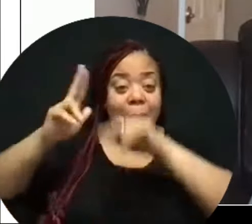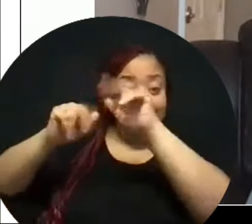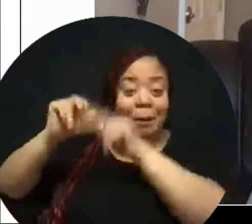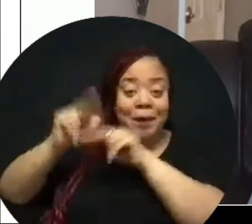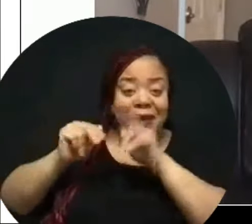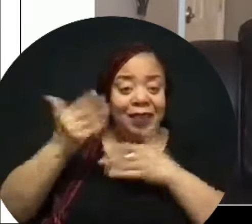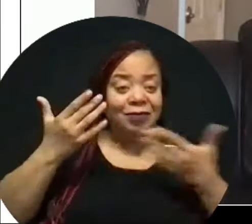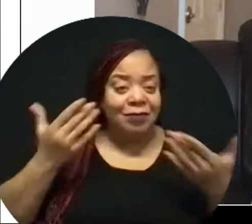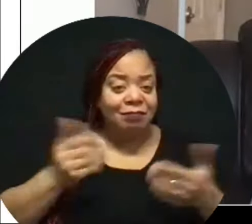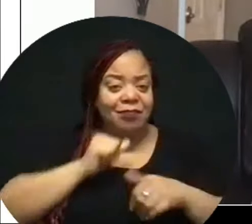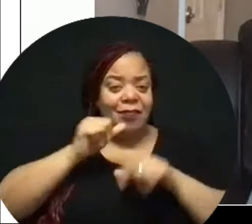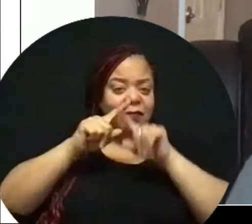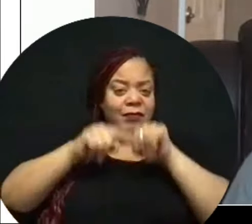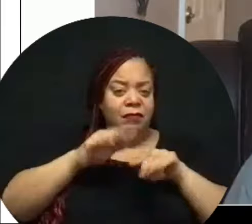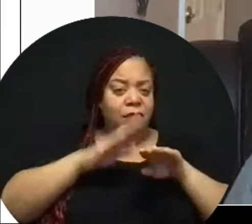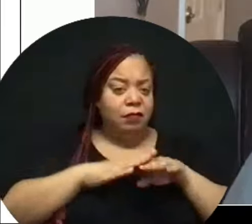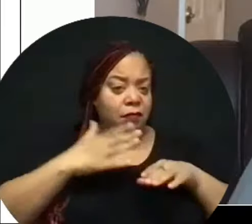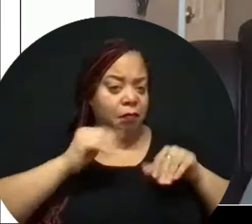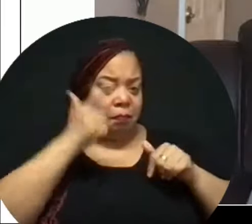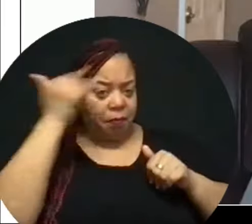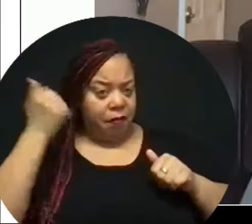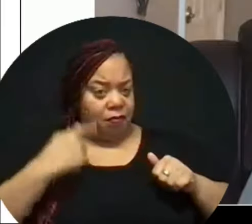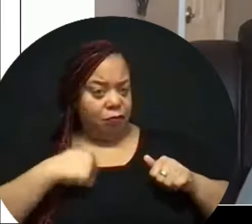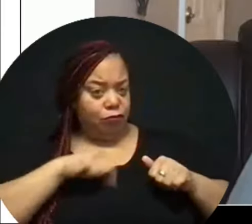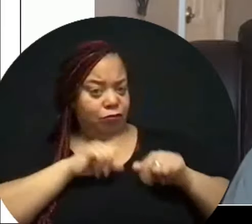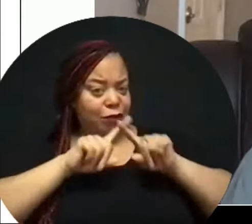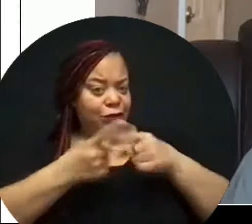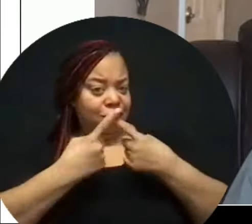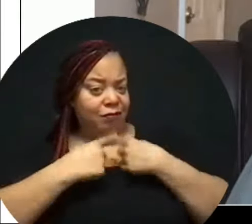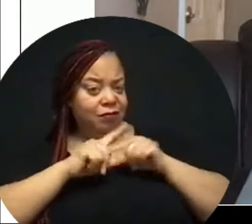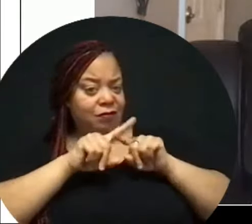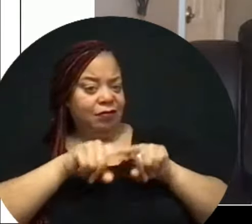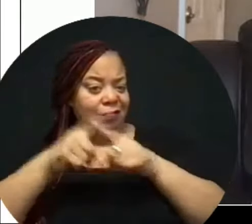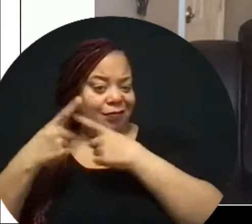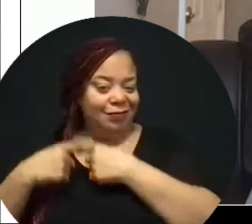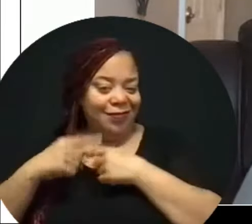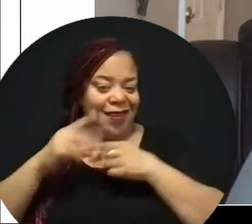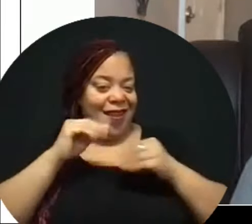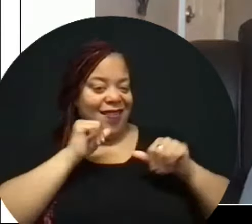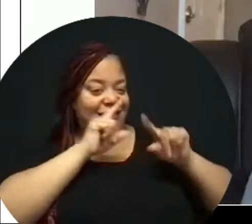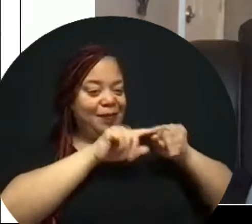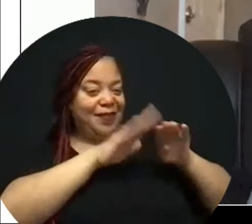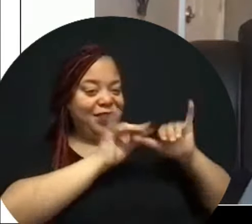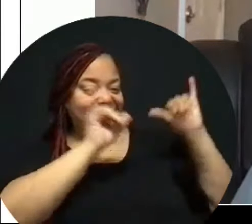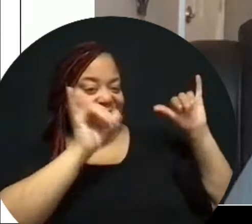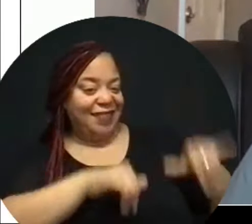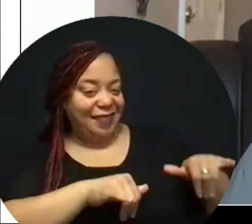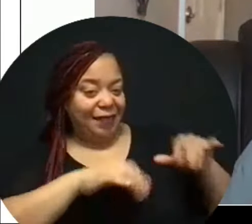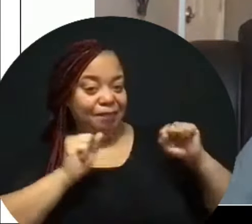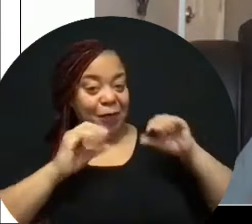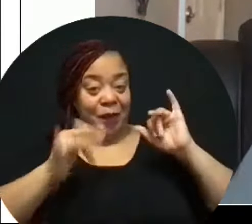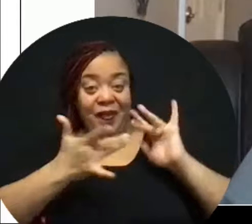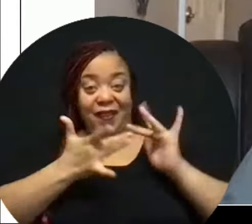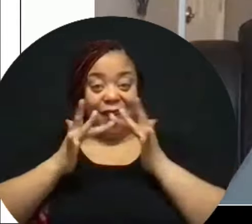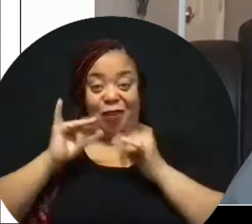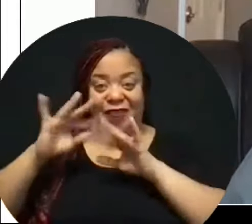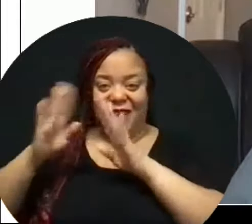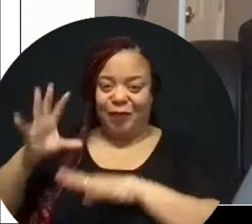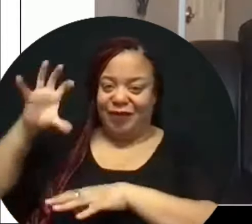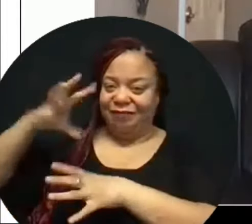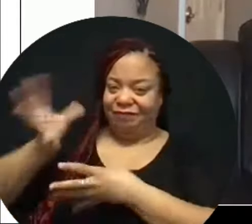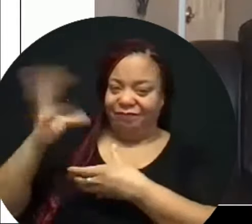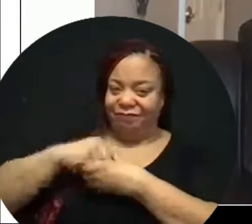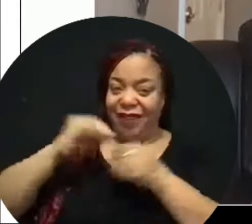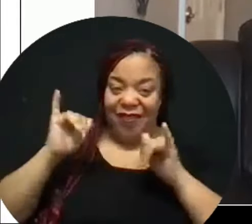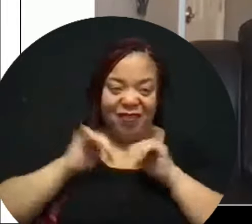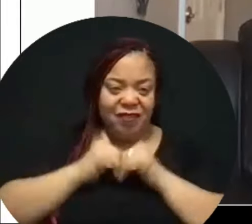communities, because us being pulled apart and being separate, being individuals, is a big part of how they're able to control us and being able to hold up the prison